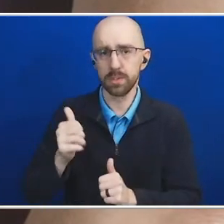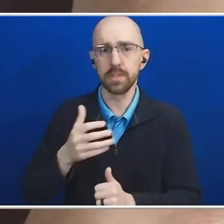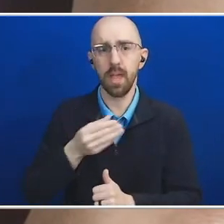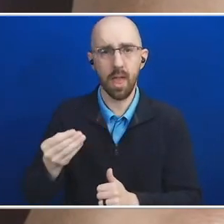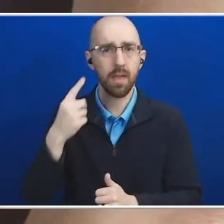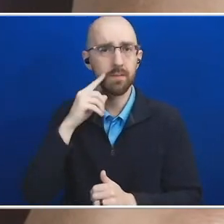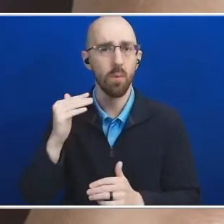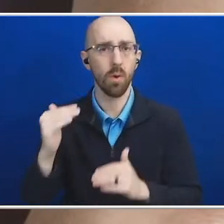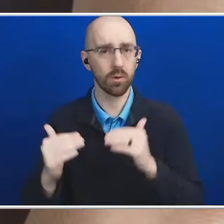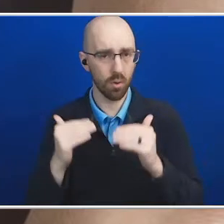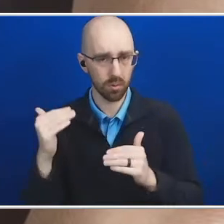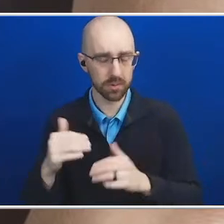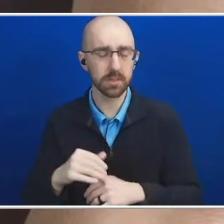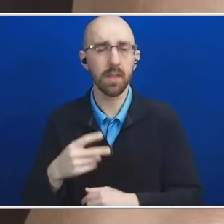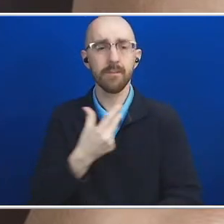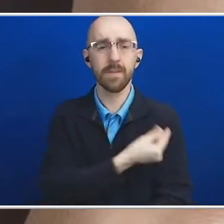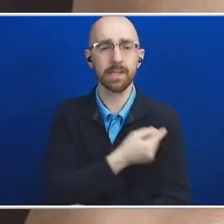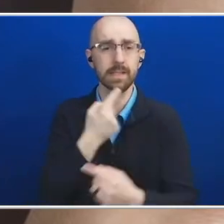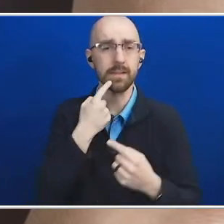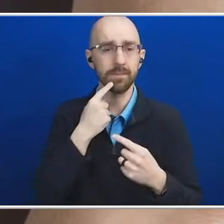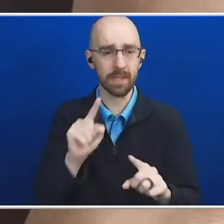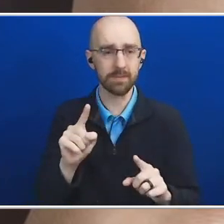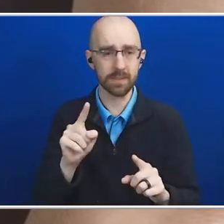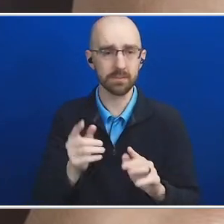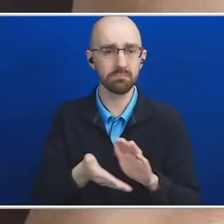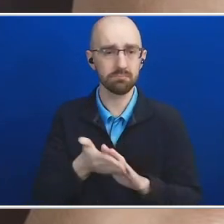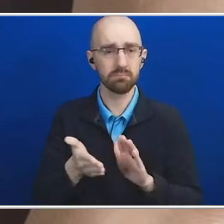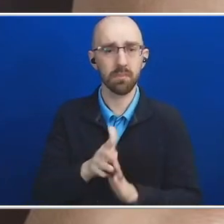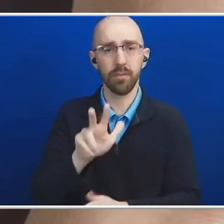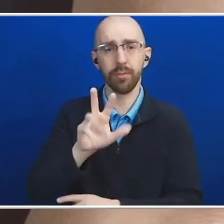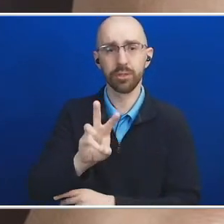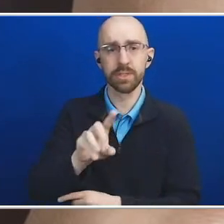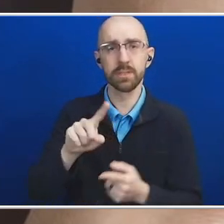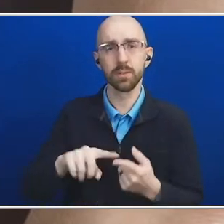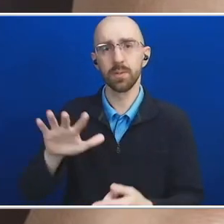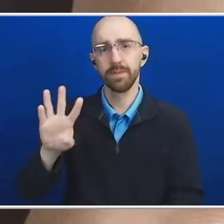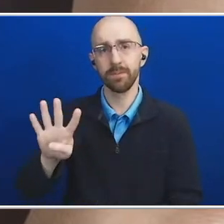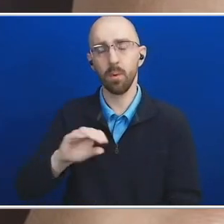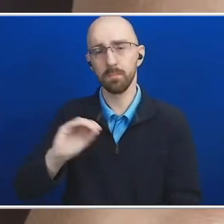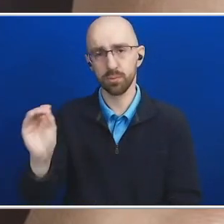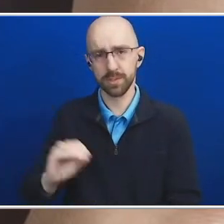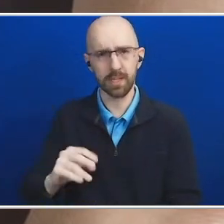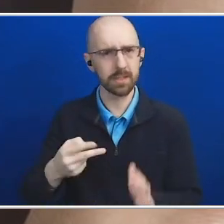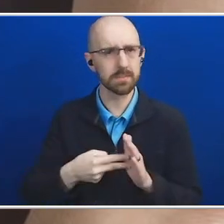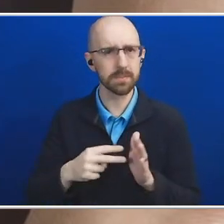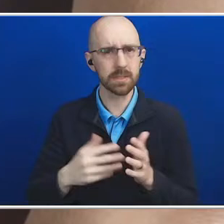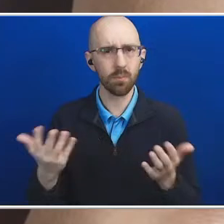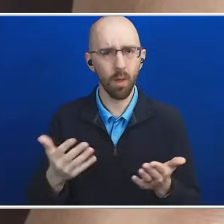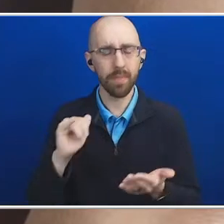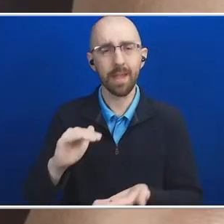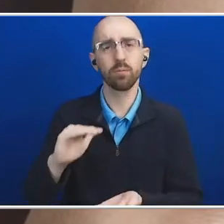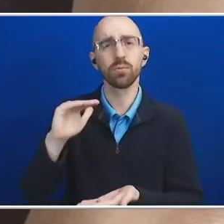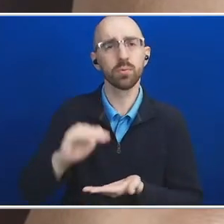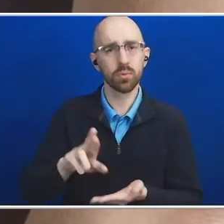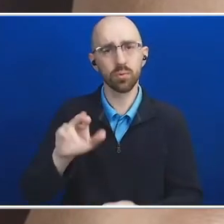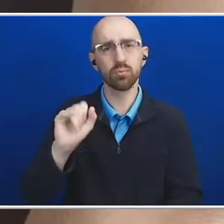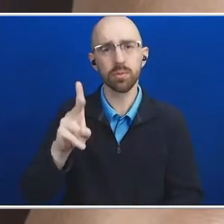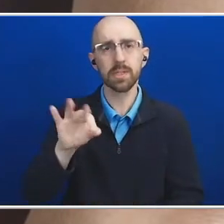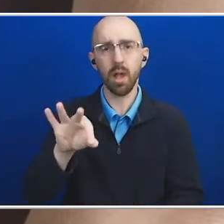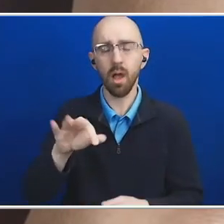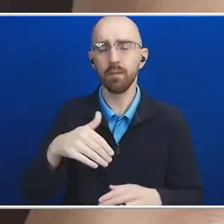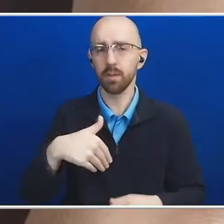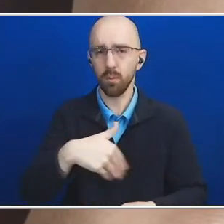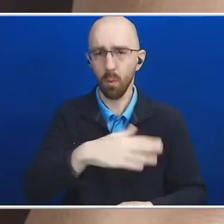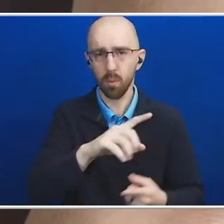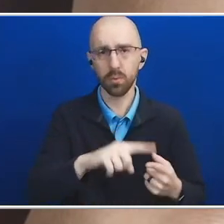the vaccine effectiveness is running 36 to 54%. What that means is that reduces your risk of going to the emergency department